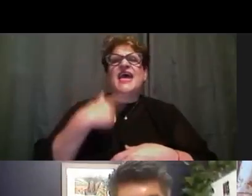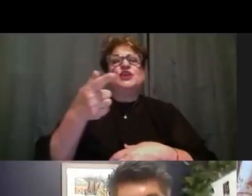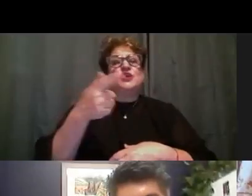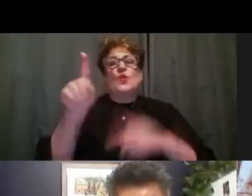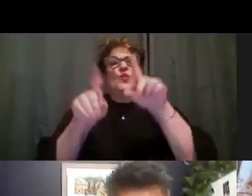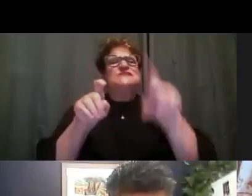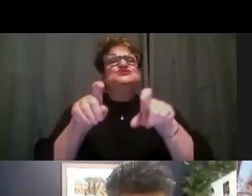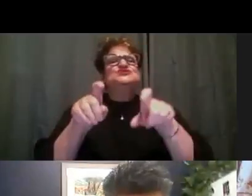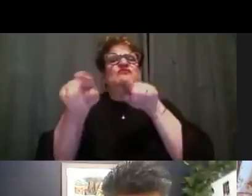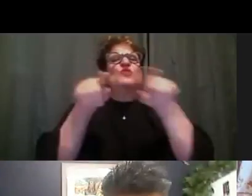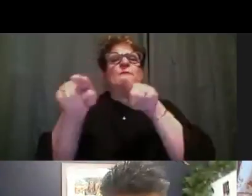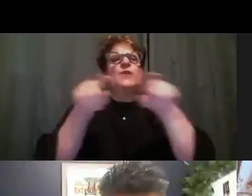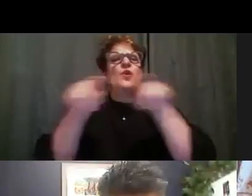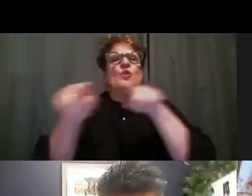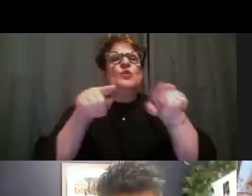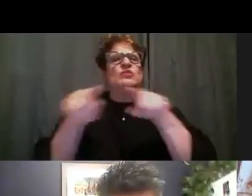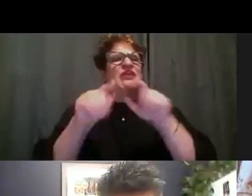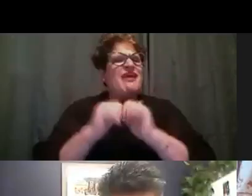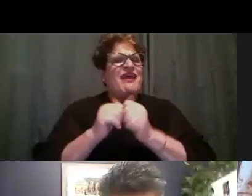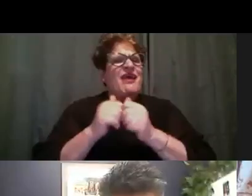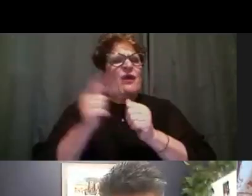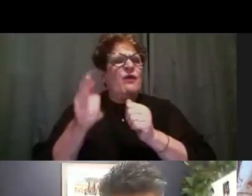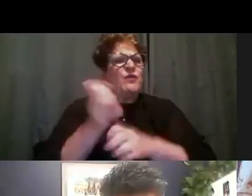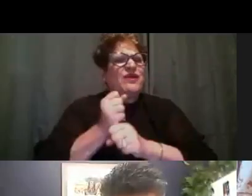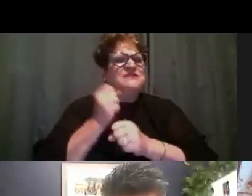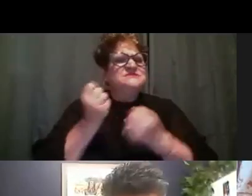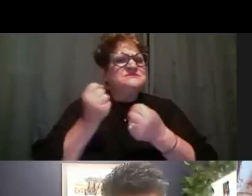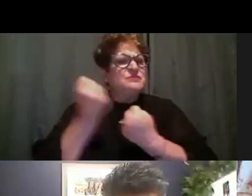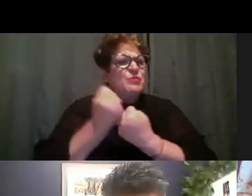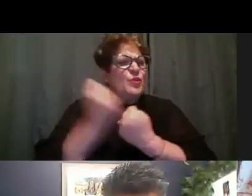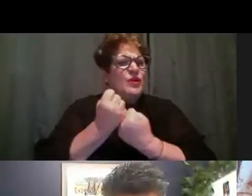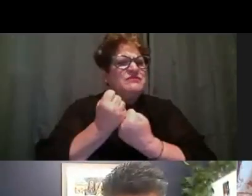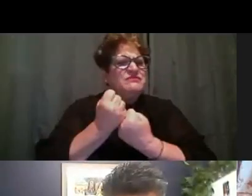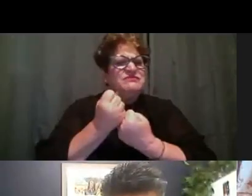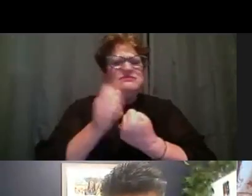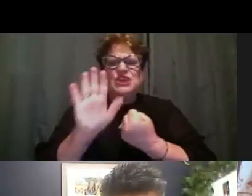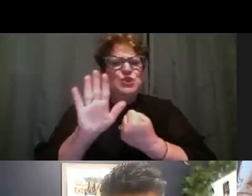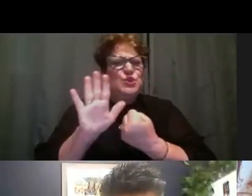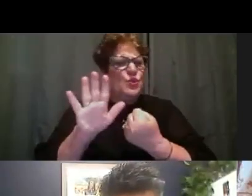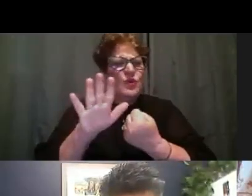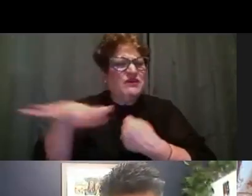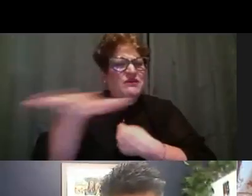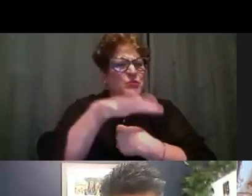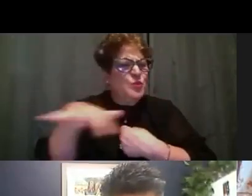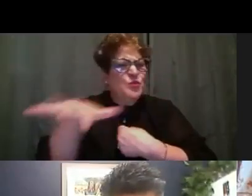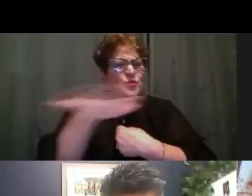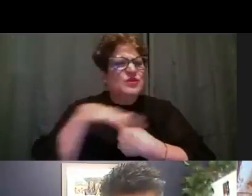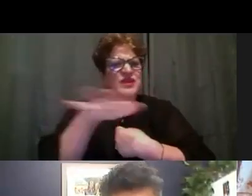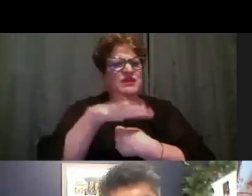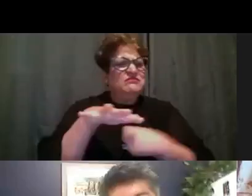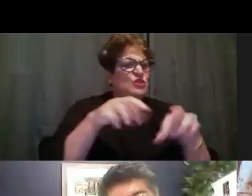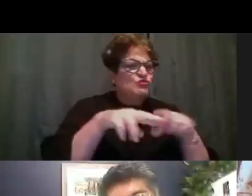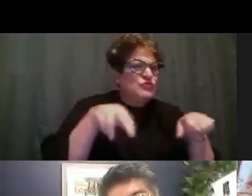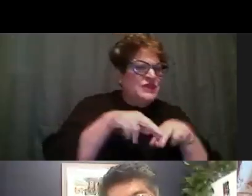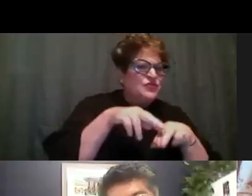you. How do you access supports in your communities? This again could be your services with DDS or your regional center. This could